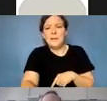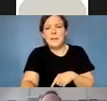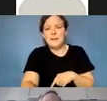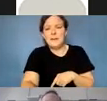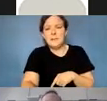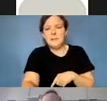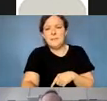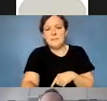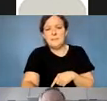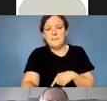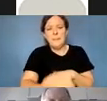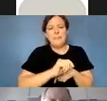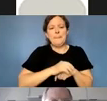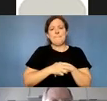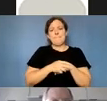We can't hear you, Geoff.